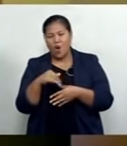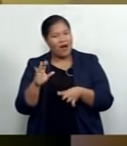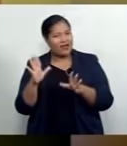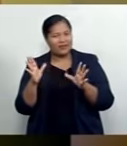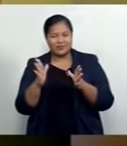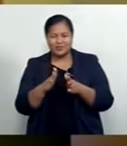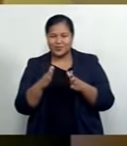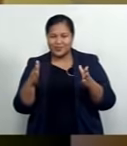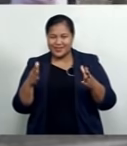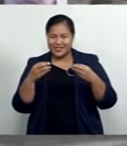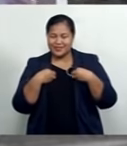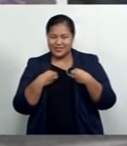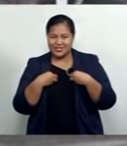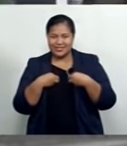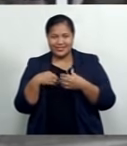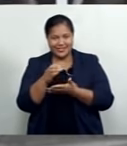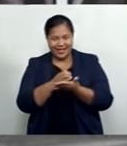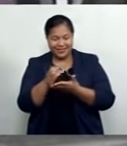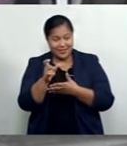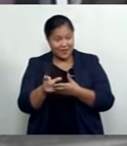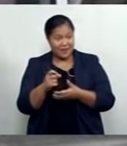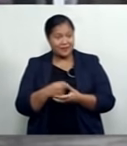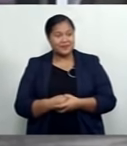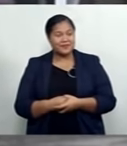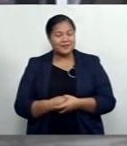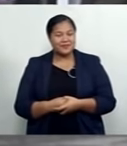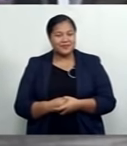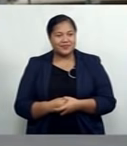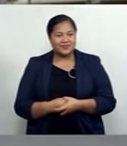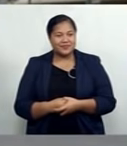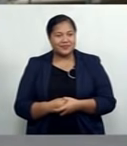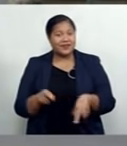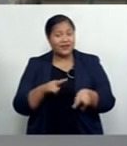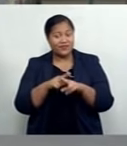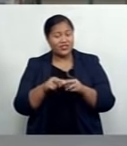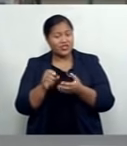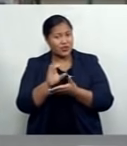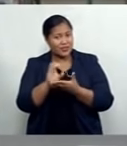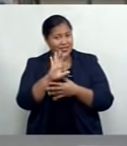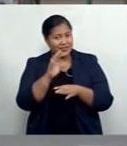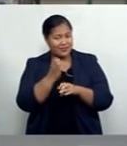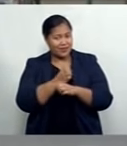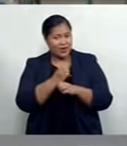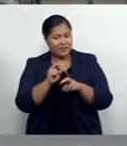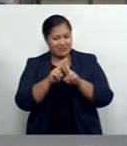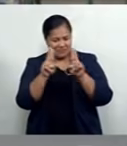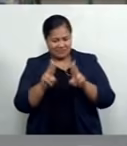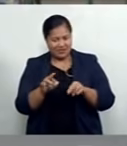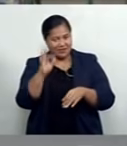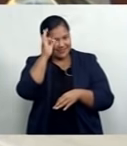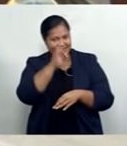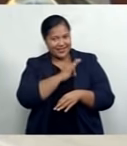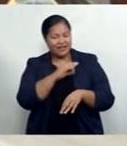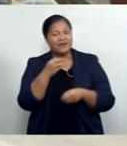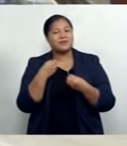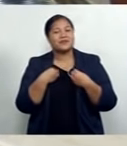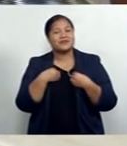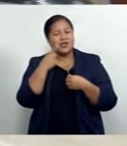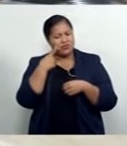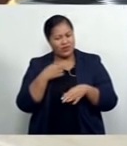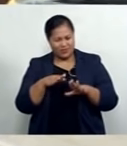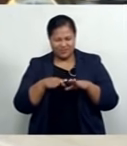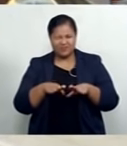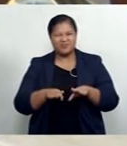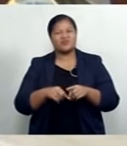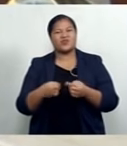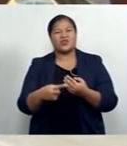customer, MSME customer here at FDB. The Fiji Commerce and Employers Federation believes businesses are trying to stay afloat